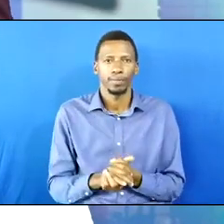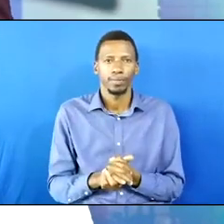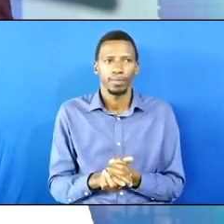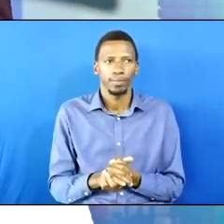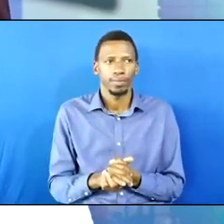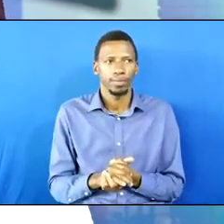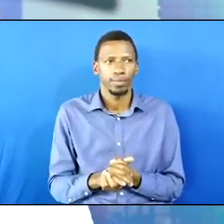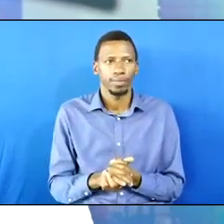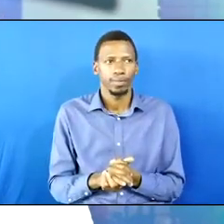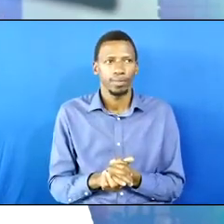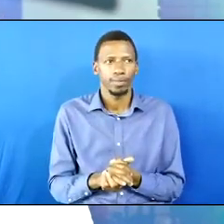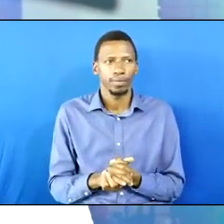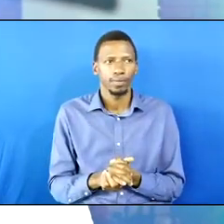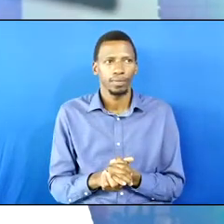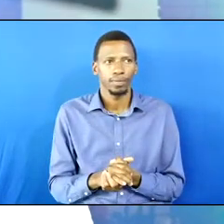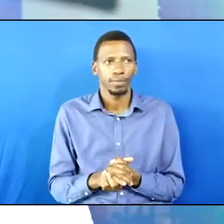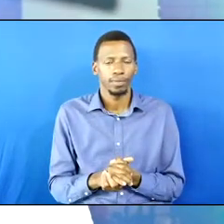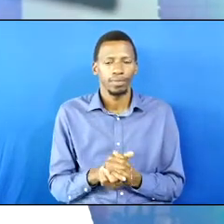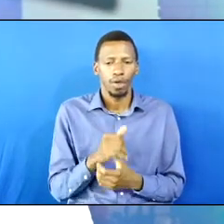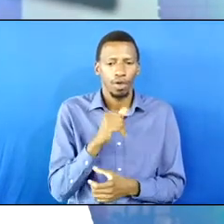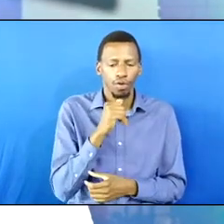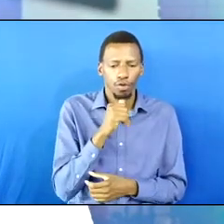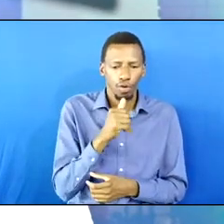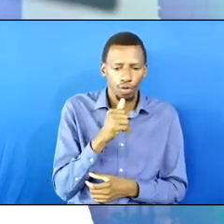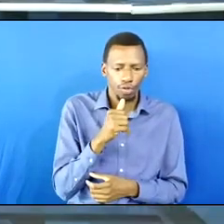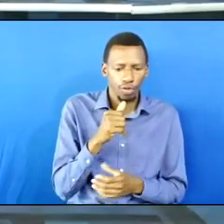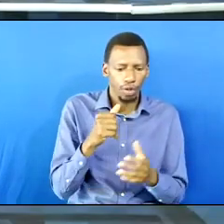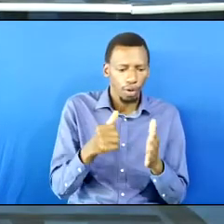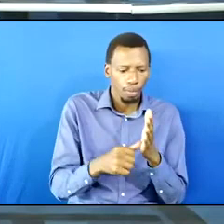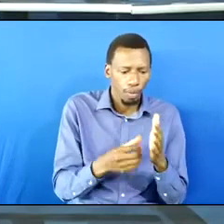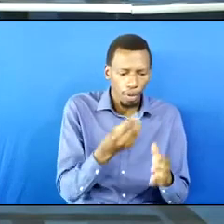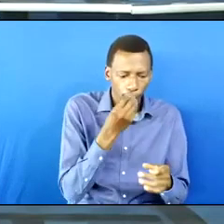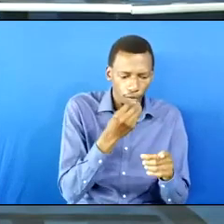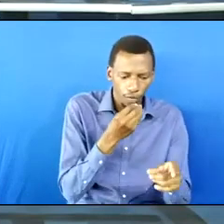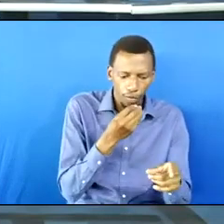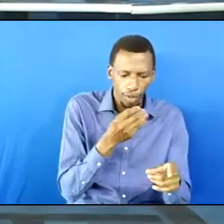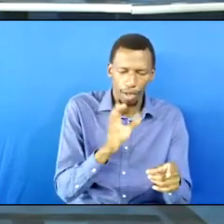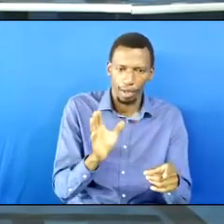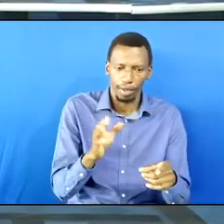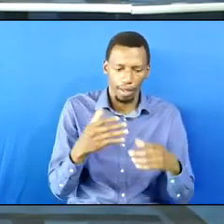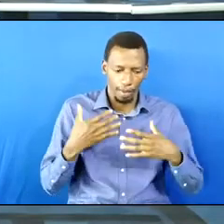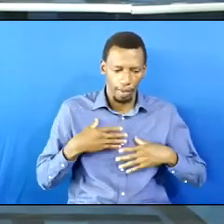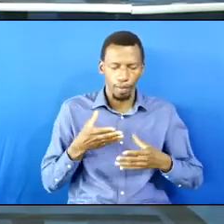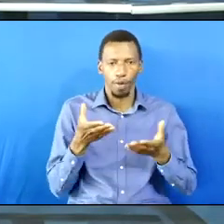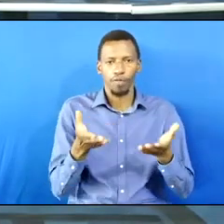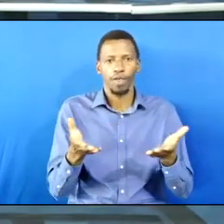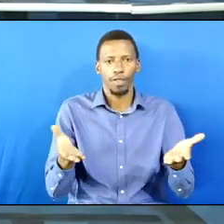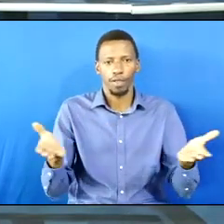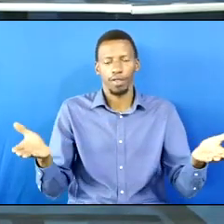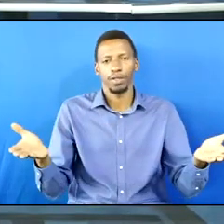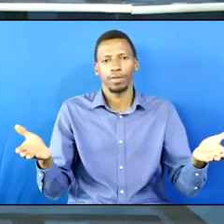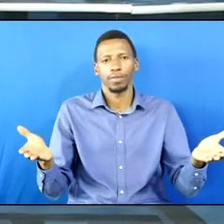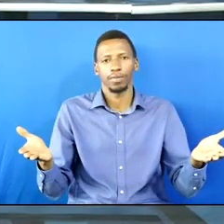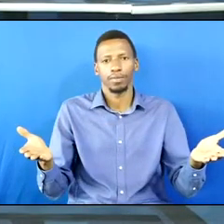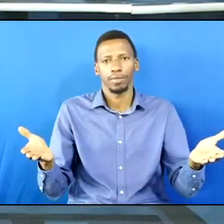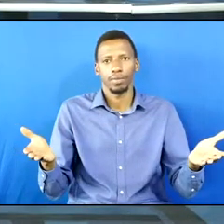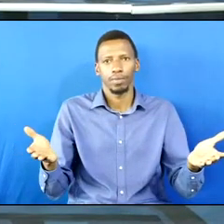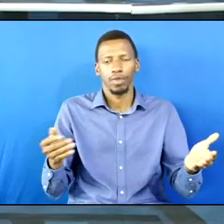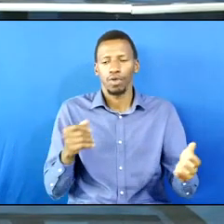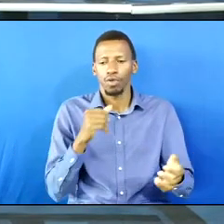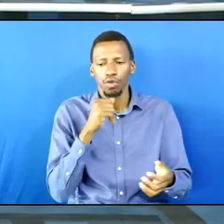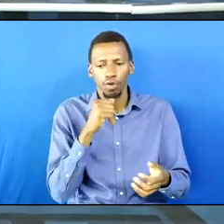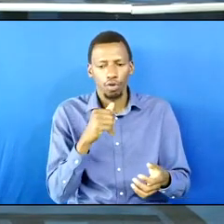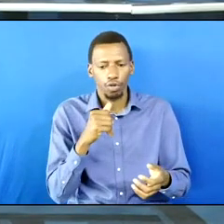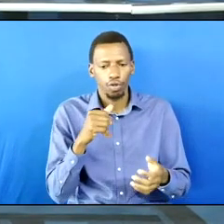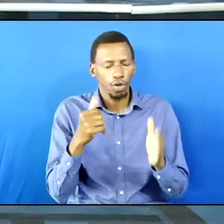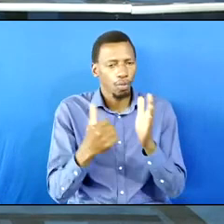Not because of the meal, but because of the participants. Not because of the